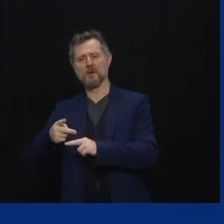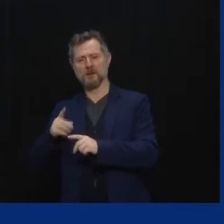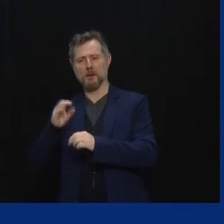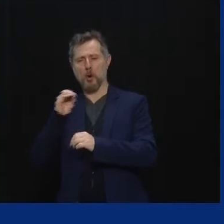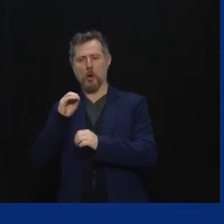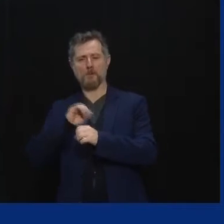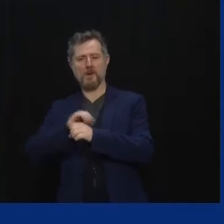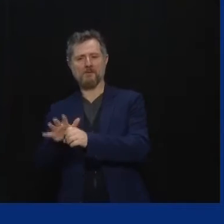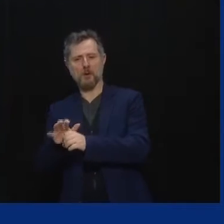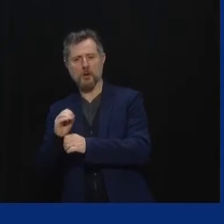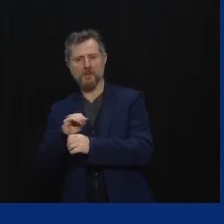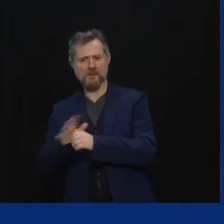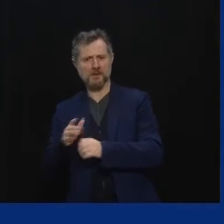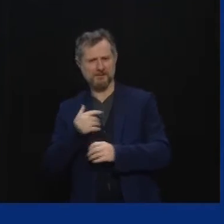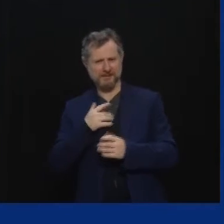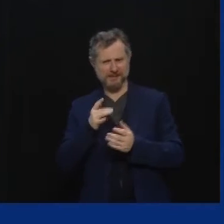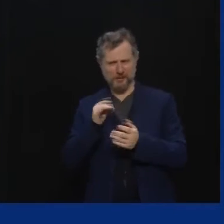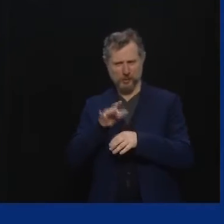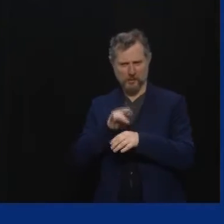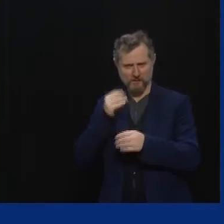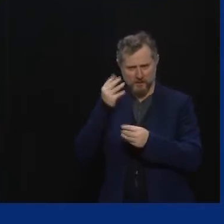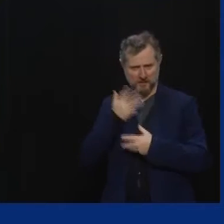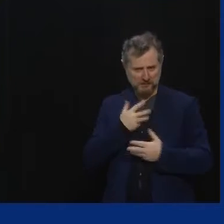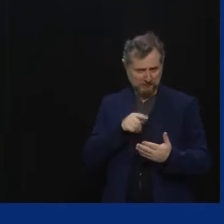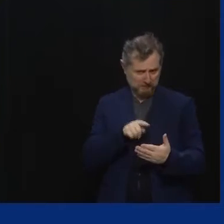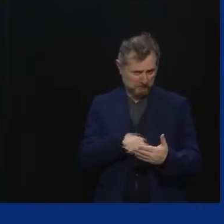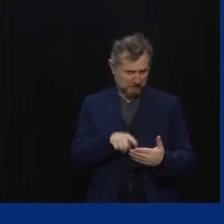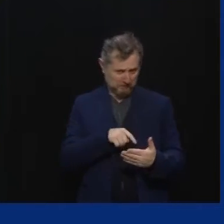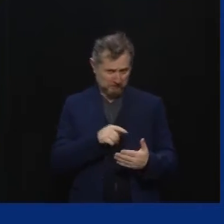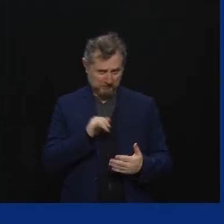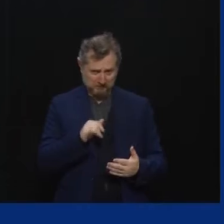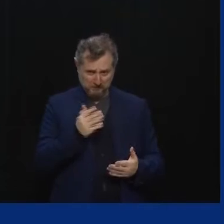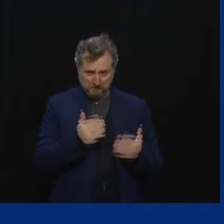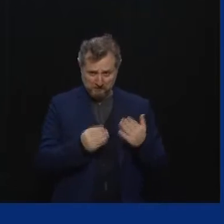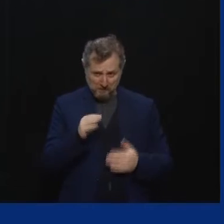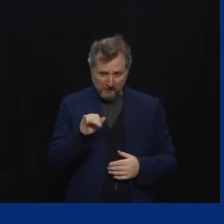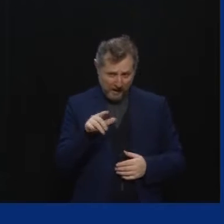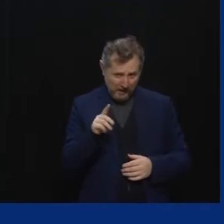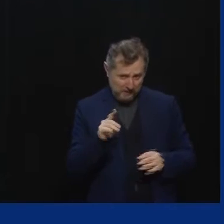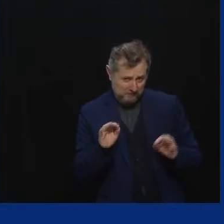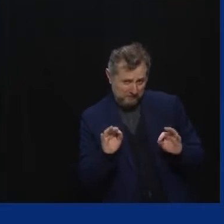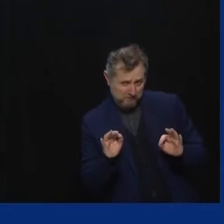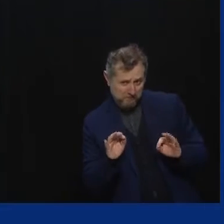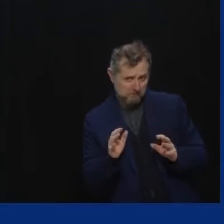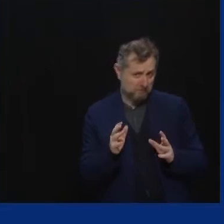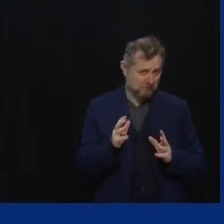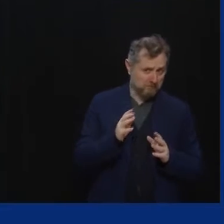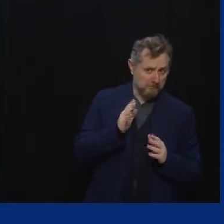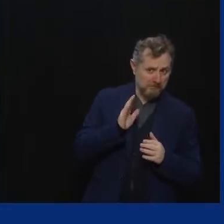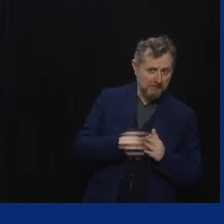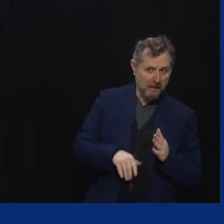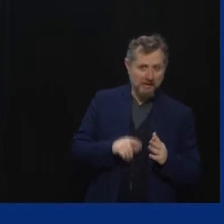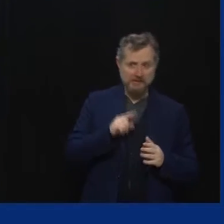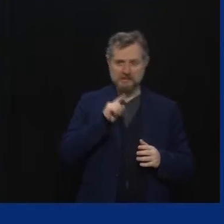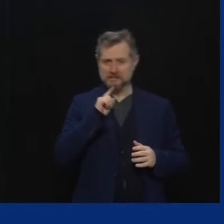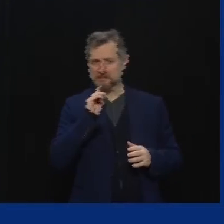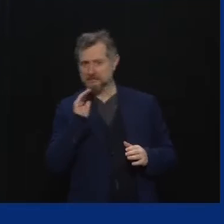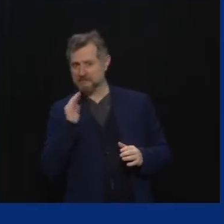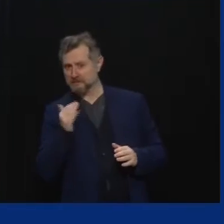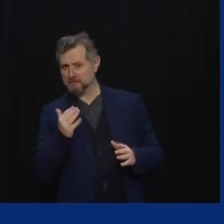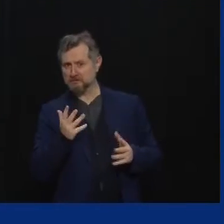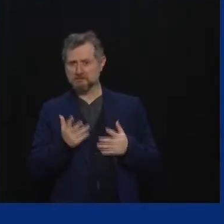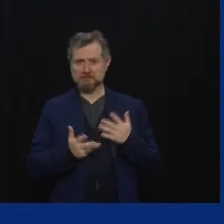others have been talking about is that this might be a milder variant than first feared, and that people really shouldn't have to think about it